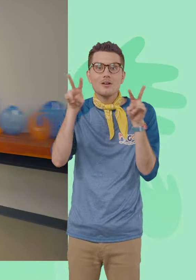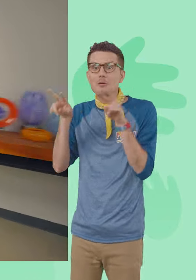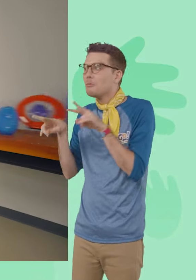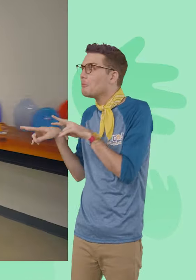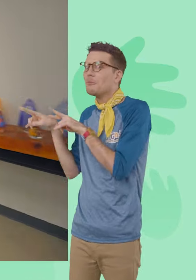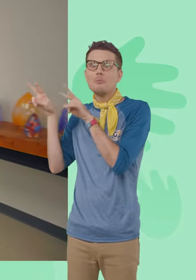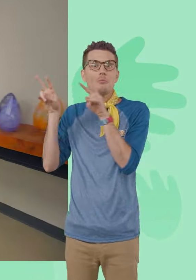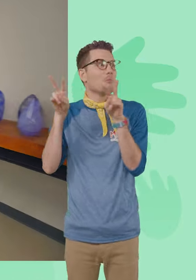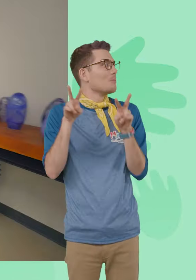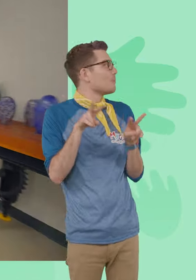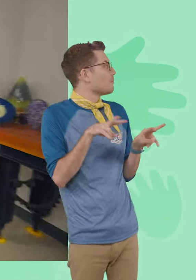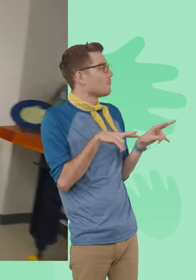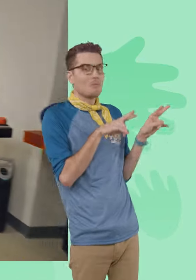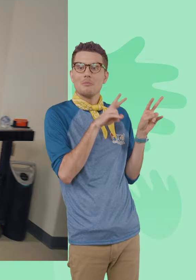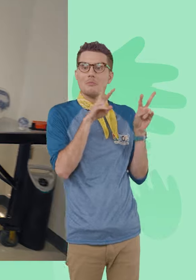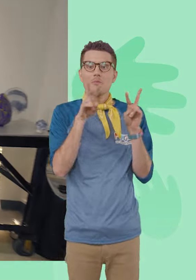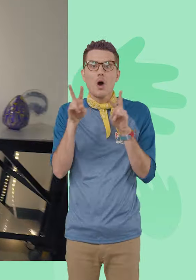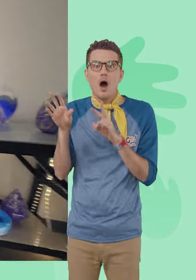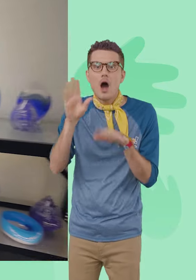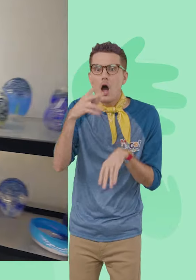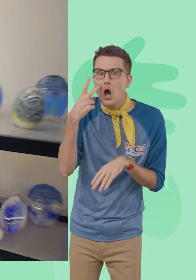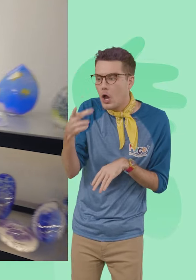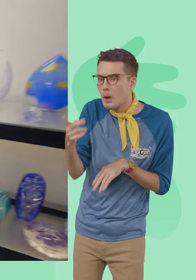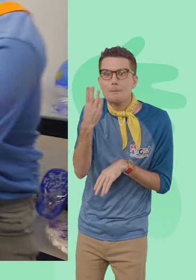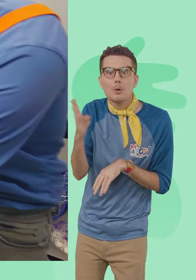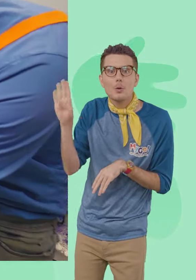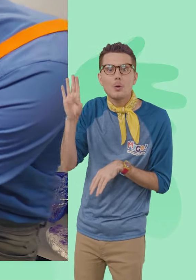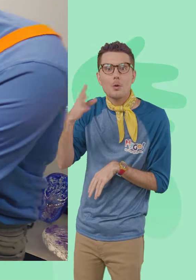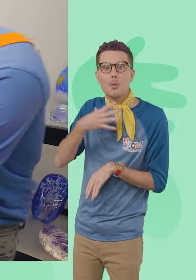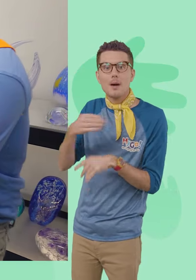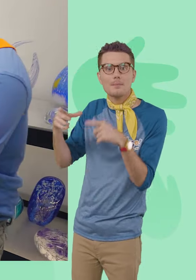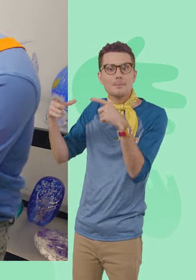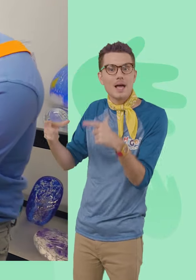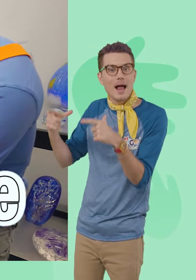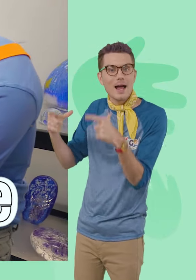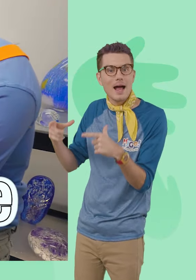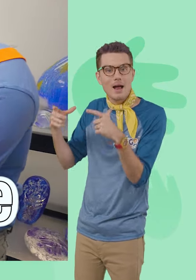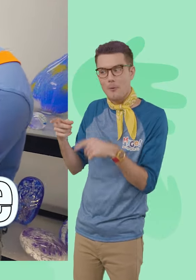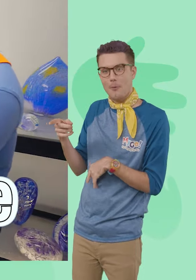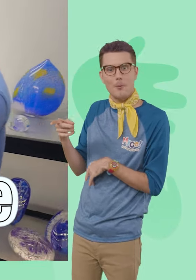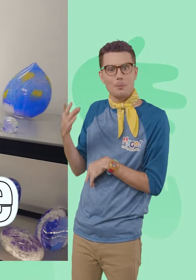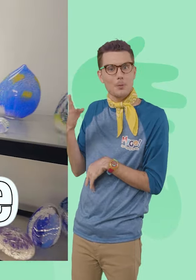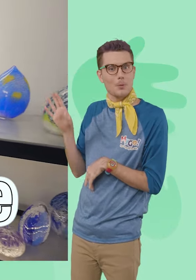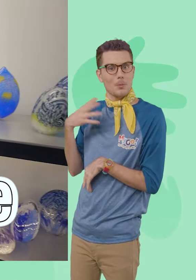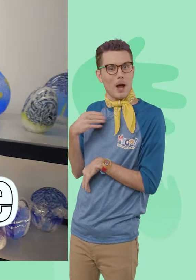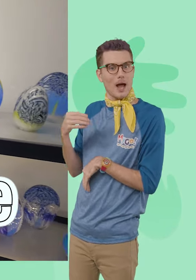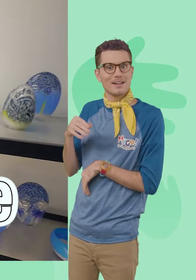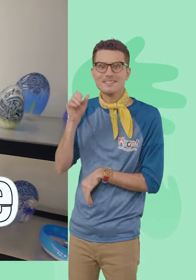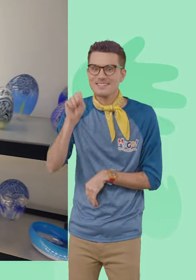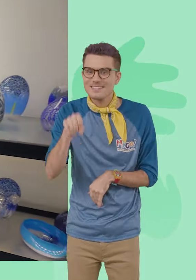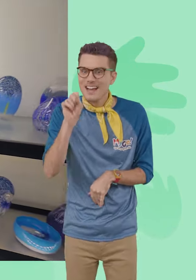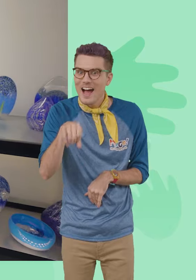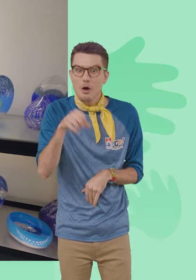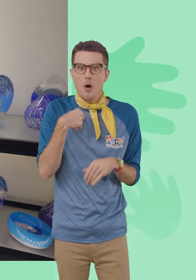Wow, whoa, look at this. Looks like a blue and white plate.